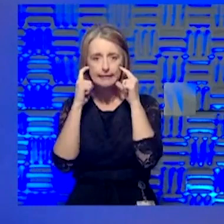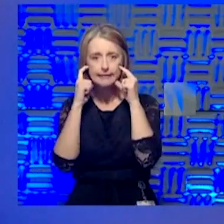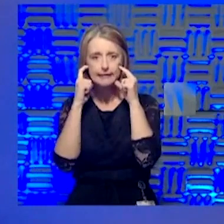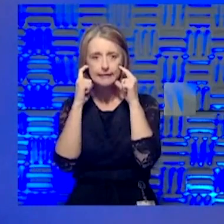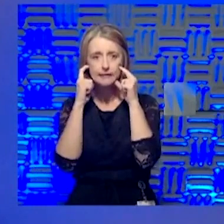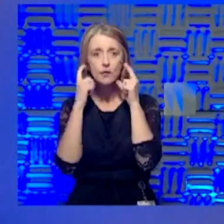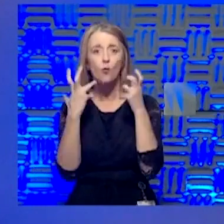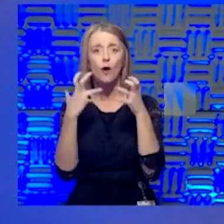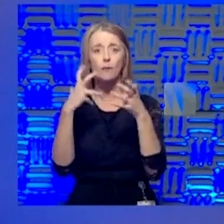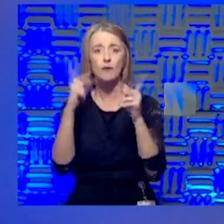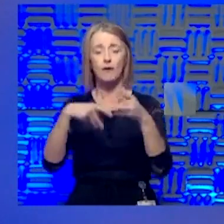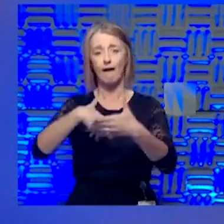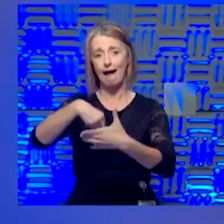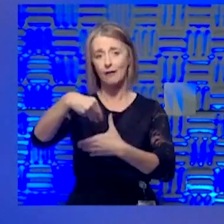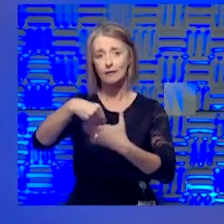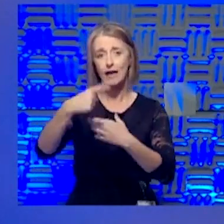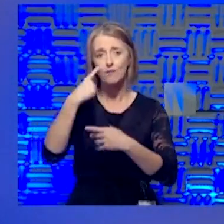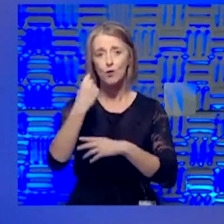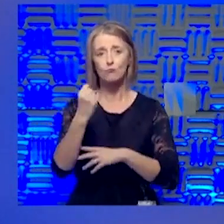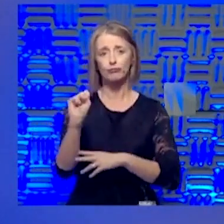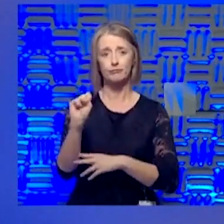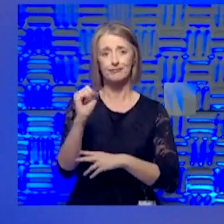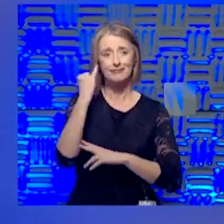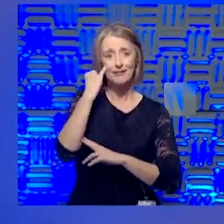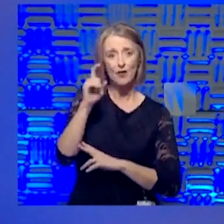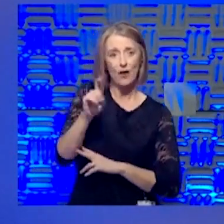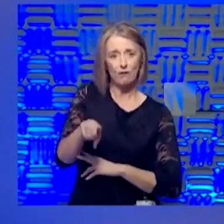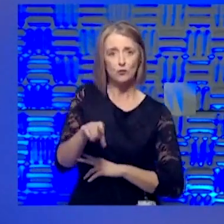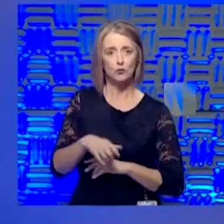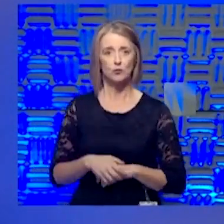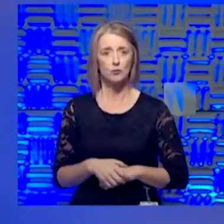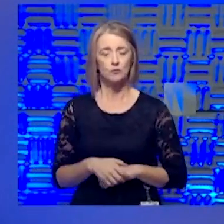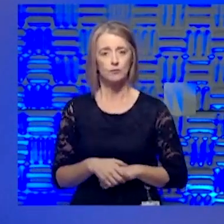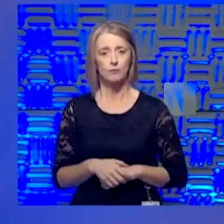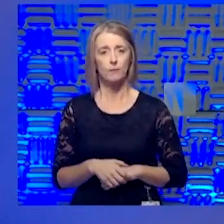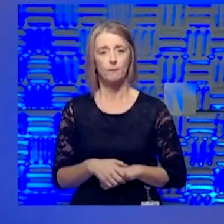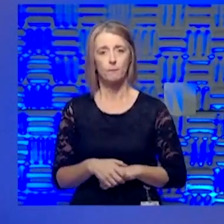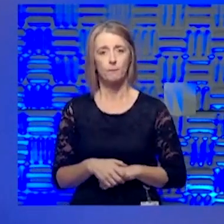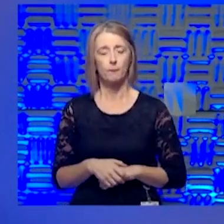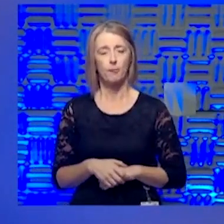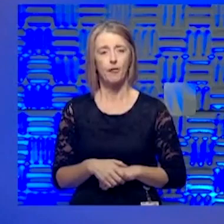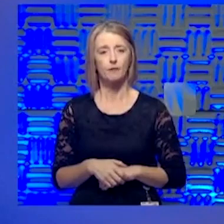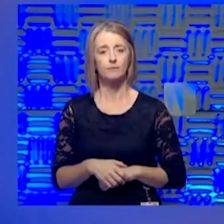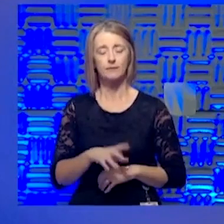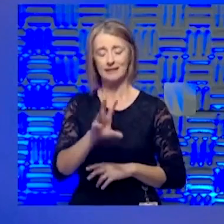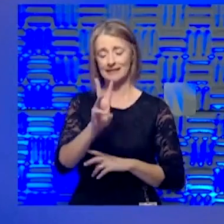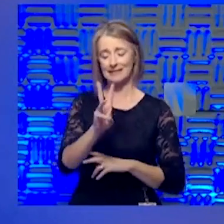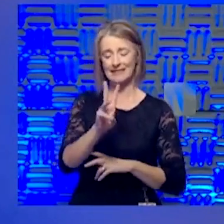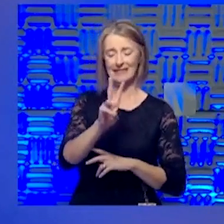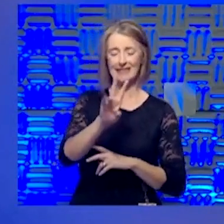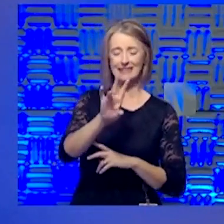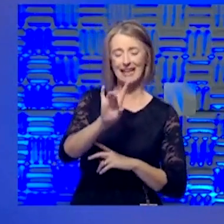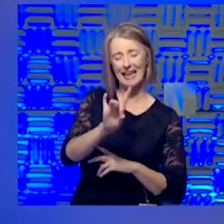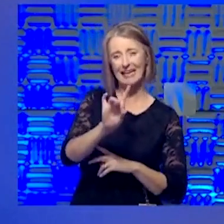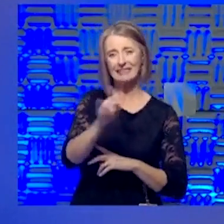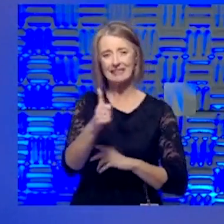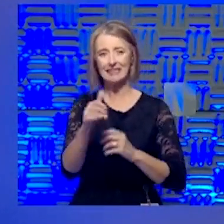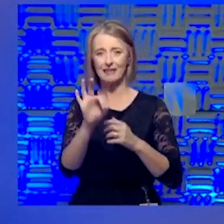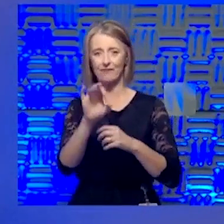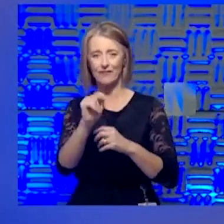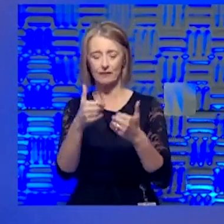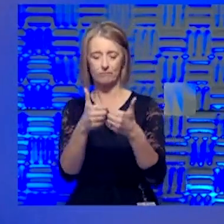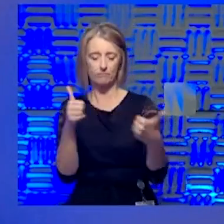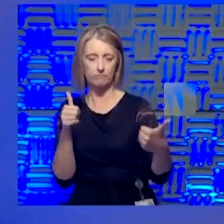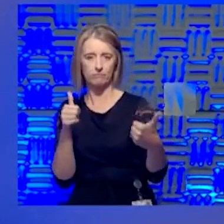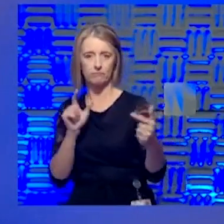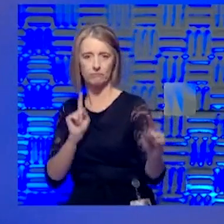be outside, and if you have to do that, we said we were always be 6, 8, 10 feet away from each other. So that is